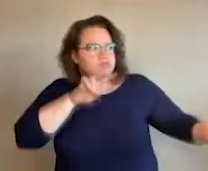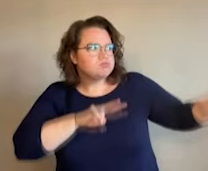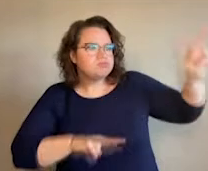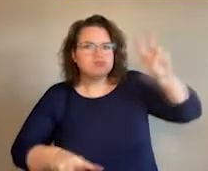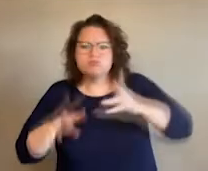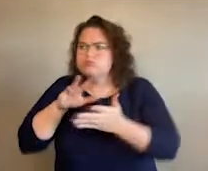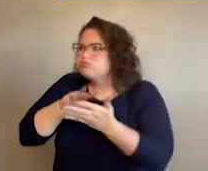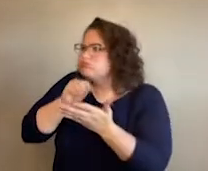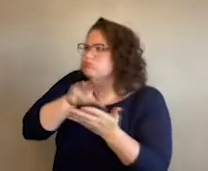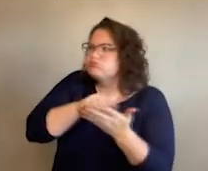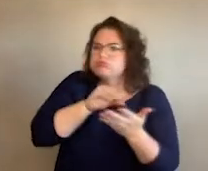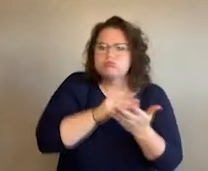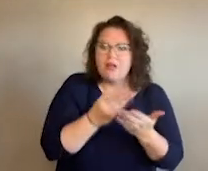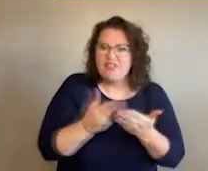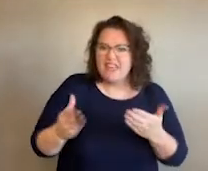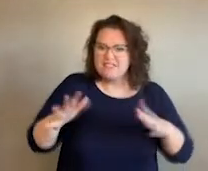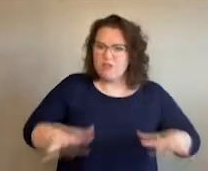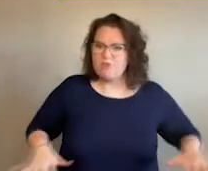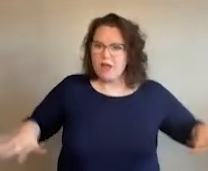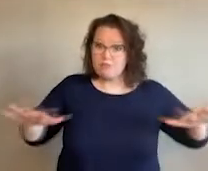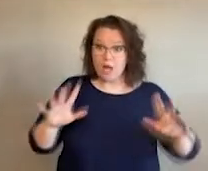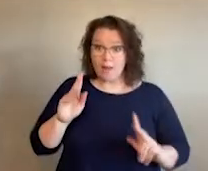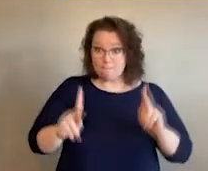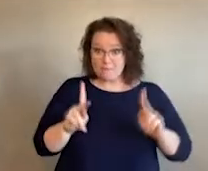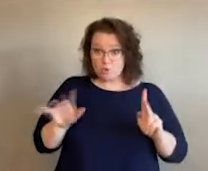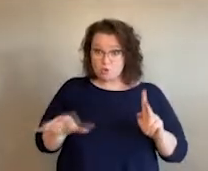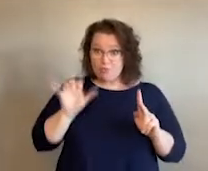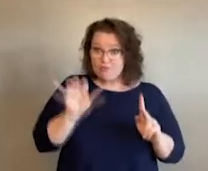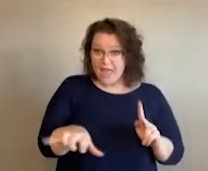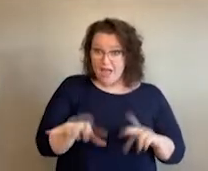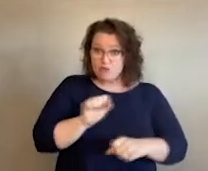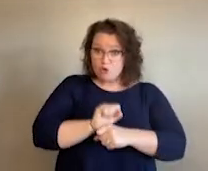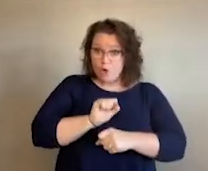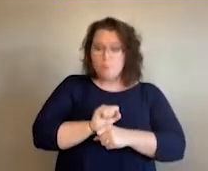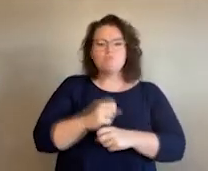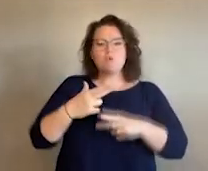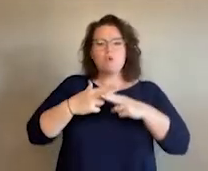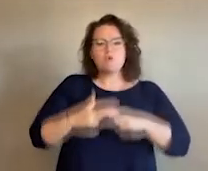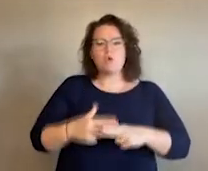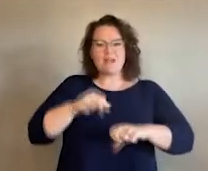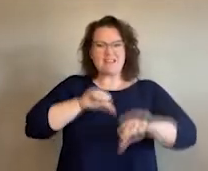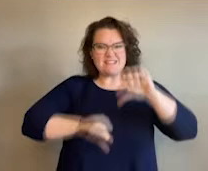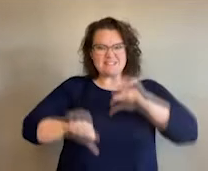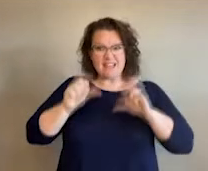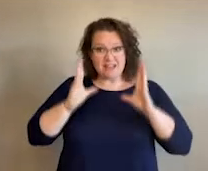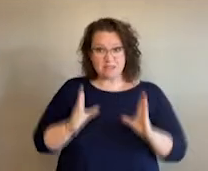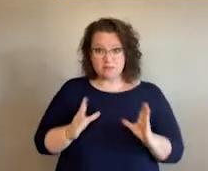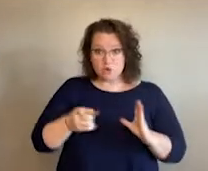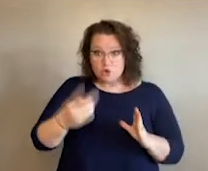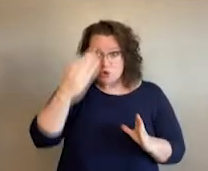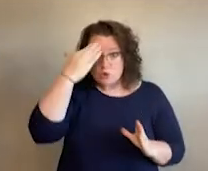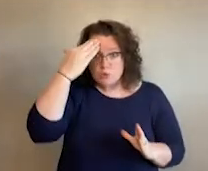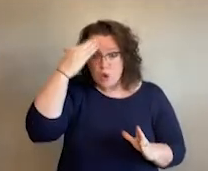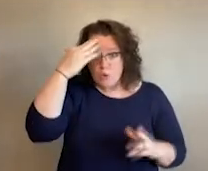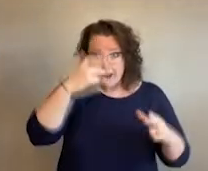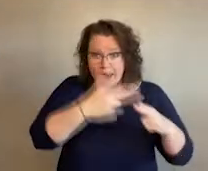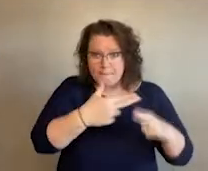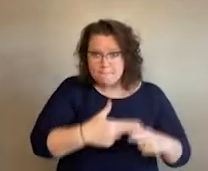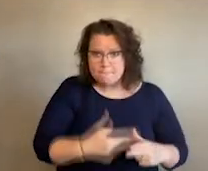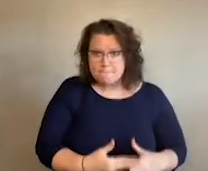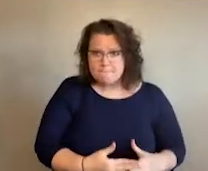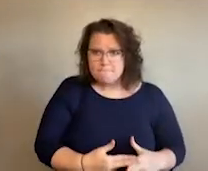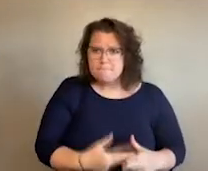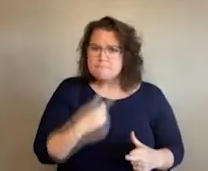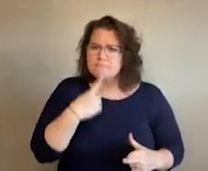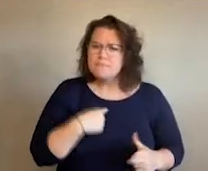study science is called scientists. Do you know any scientists? I bet you can name some. Give me some names of